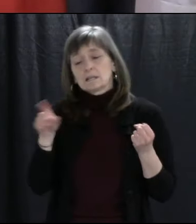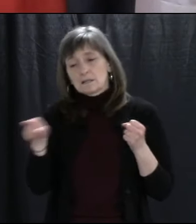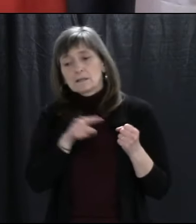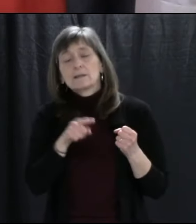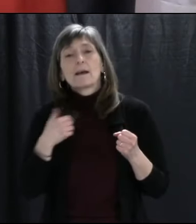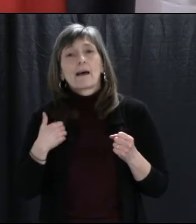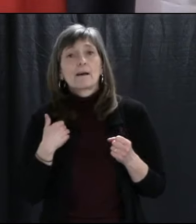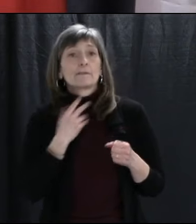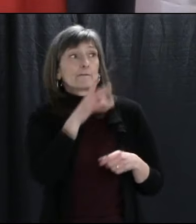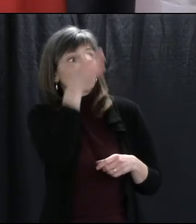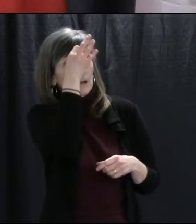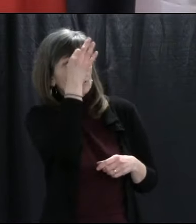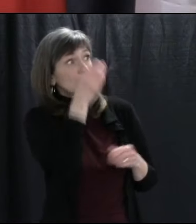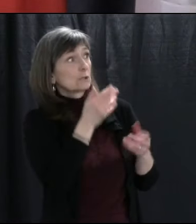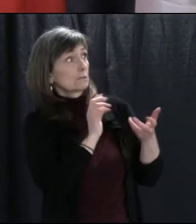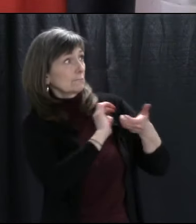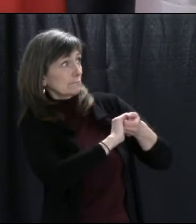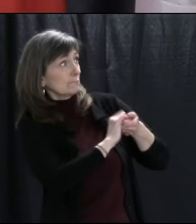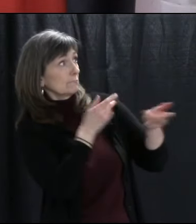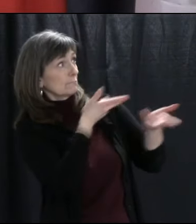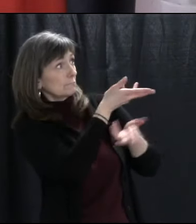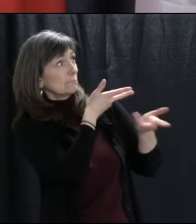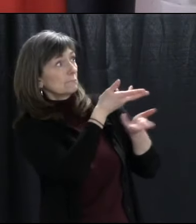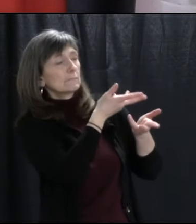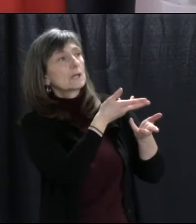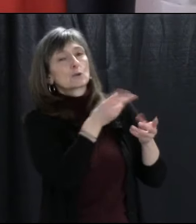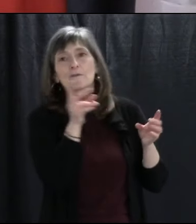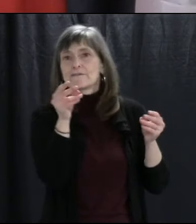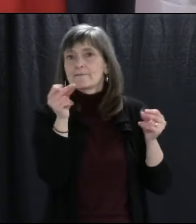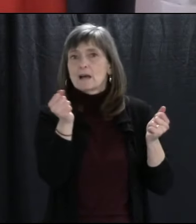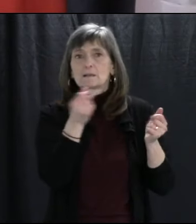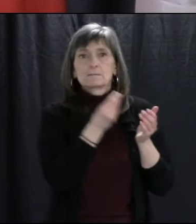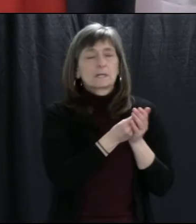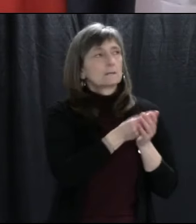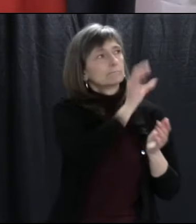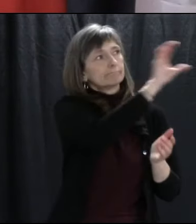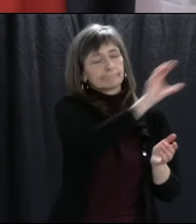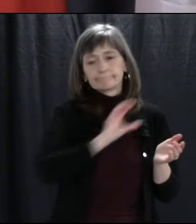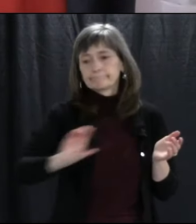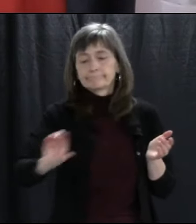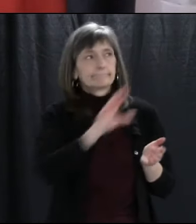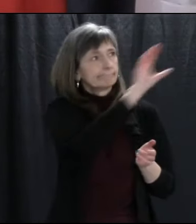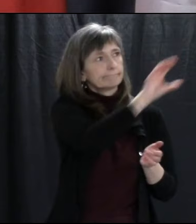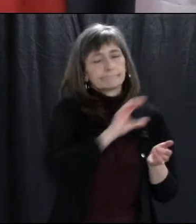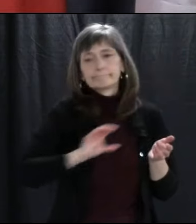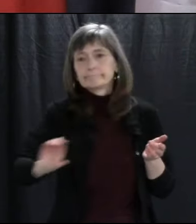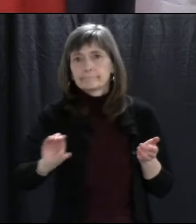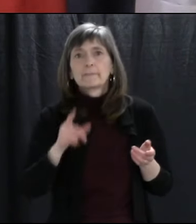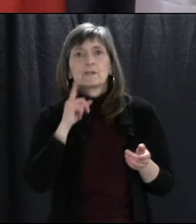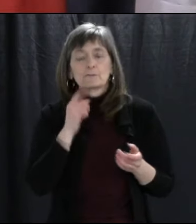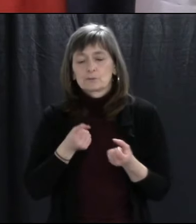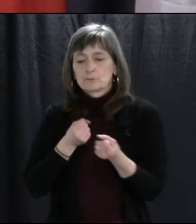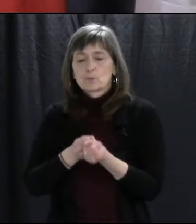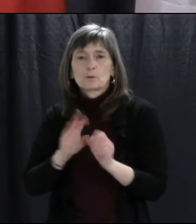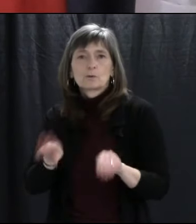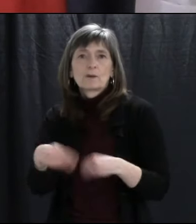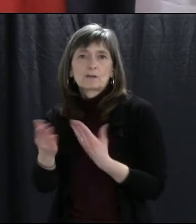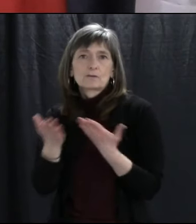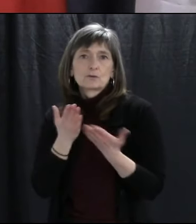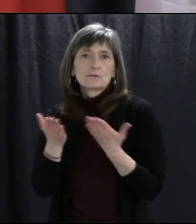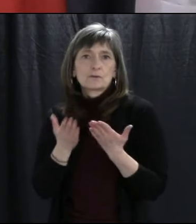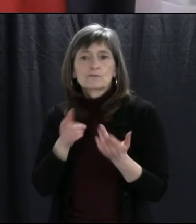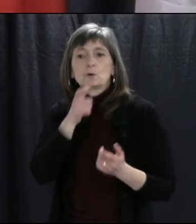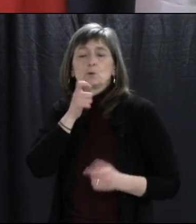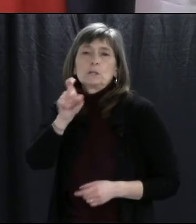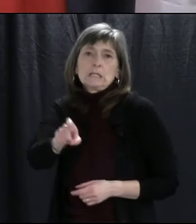that the funding moves quickly to those groups who are on the ground offering vital frontline services to